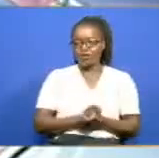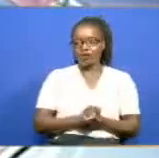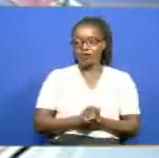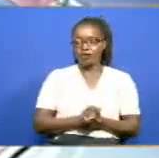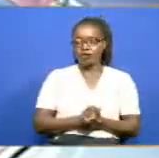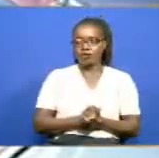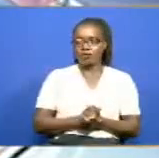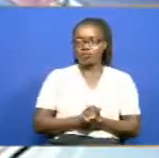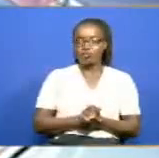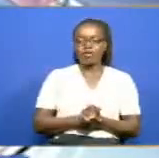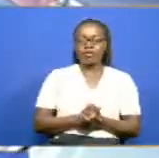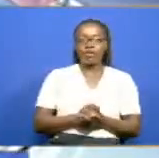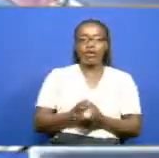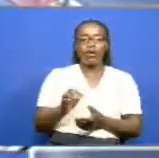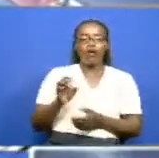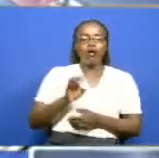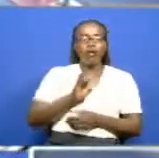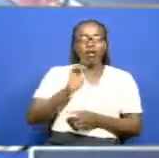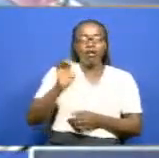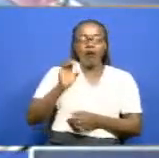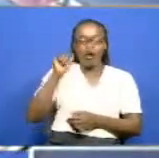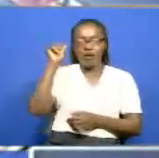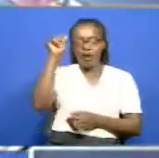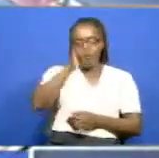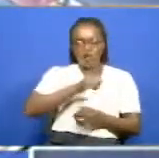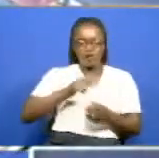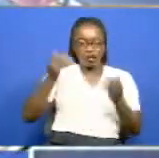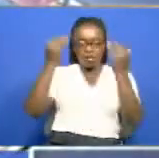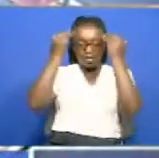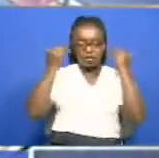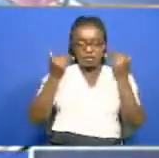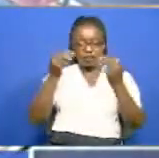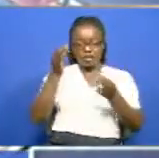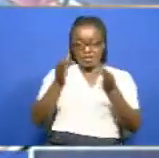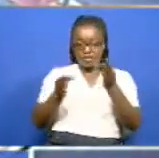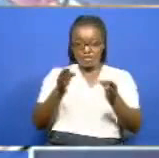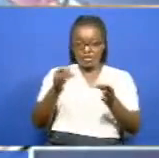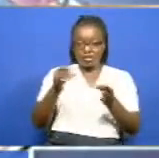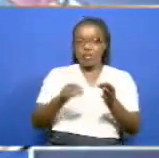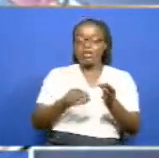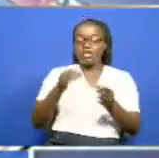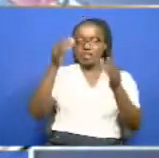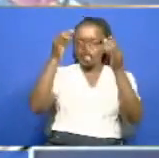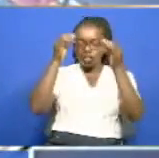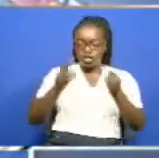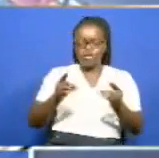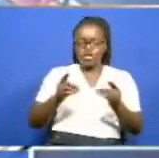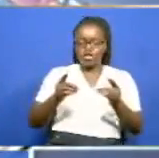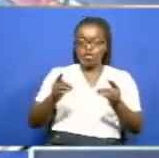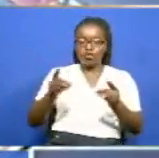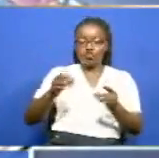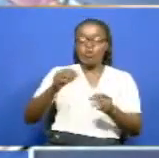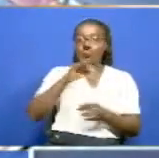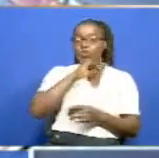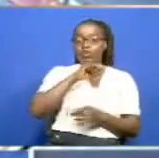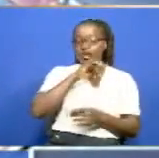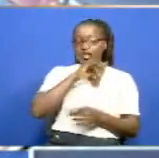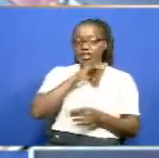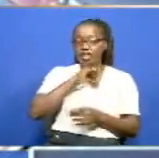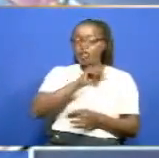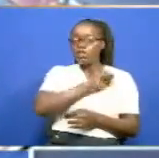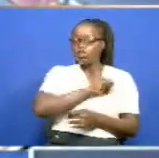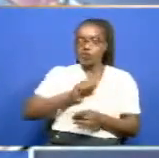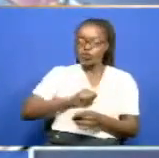The East African Court of Justice will today rule on a petition challenging the decision by Uganda's Supreme Court to uphold a